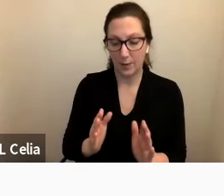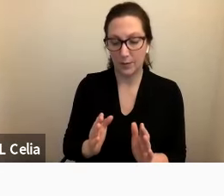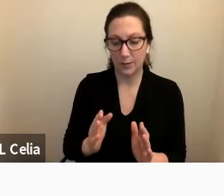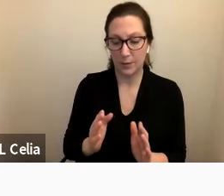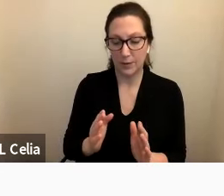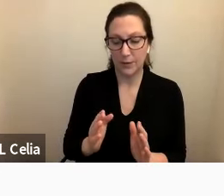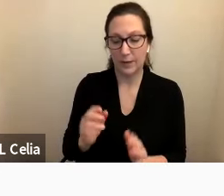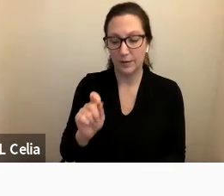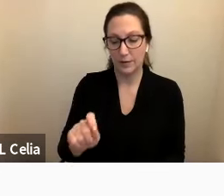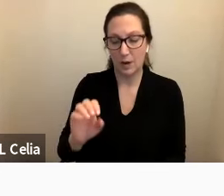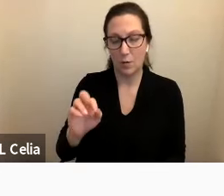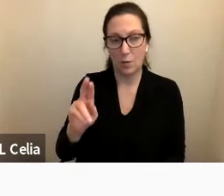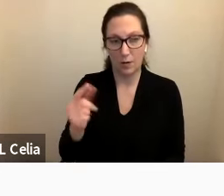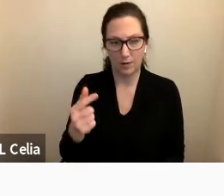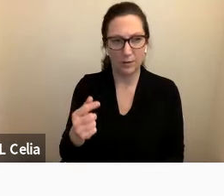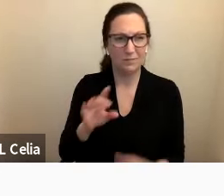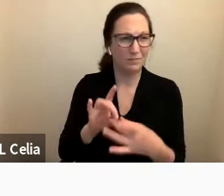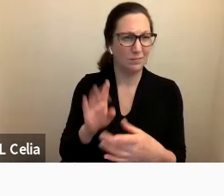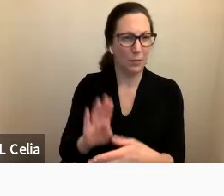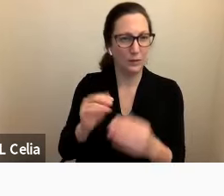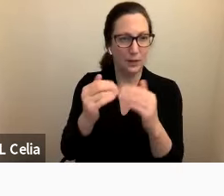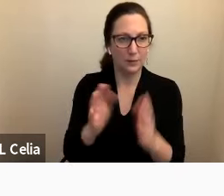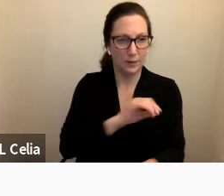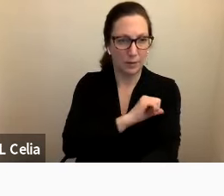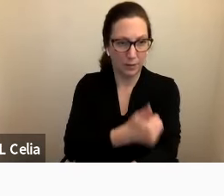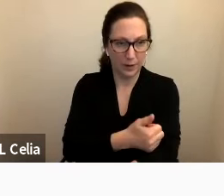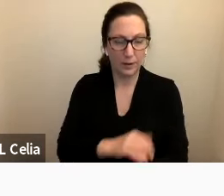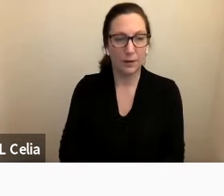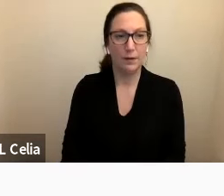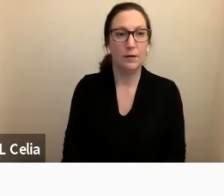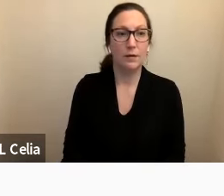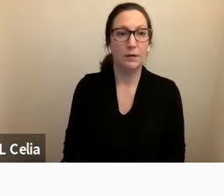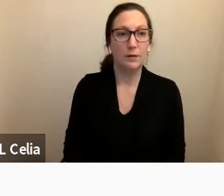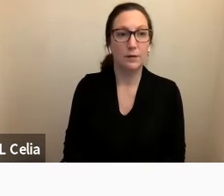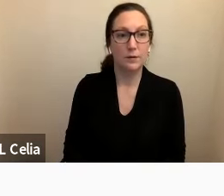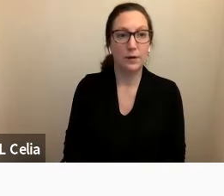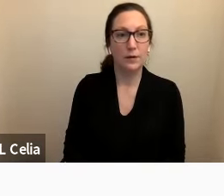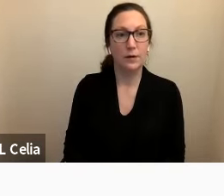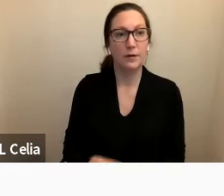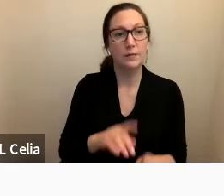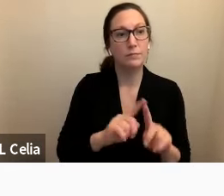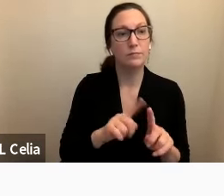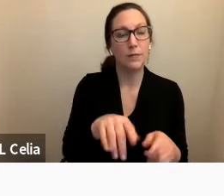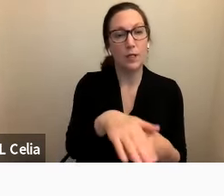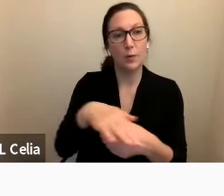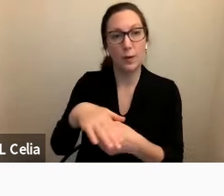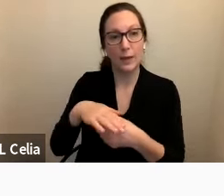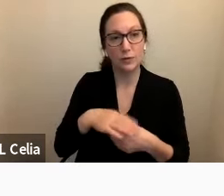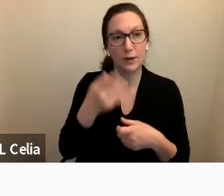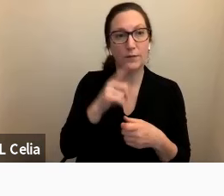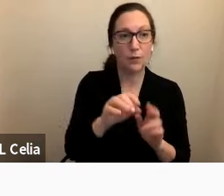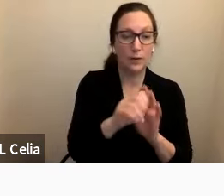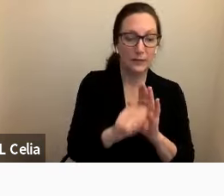website for the Boston Housing Authority. So it shows the locations for state family